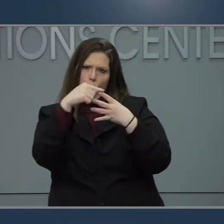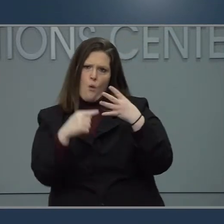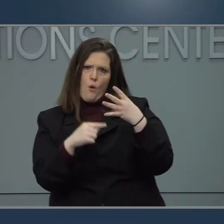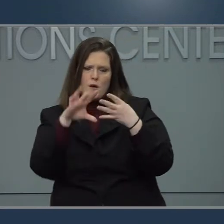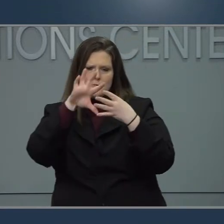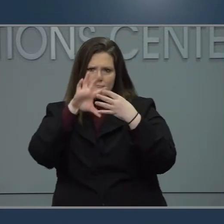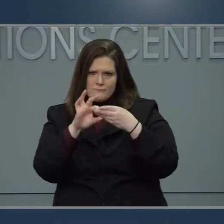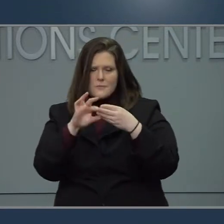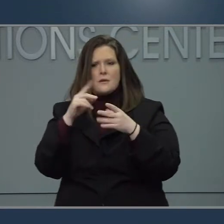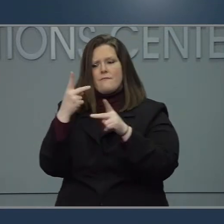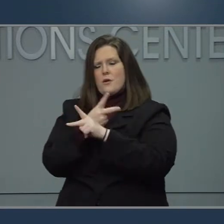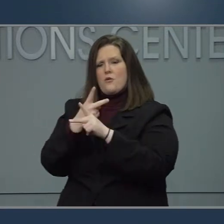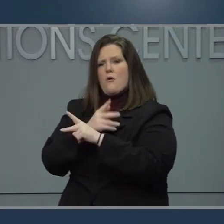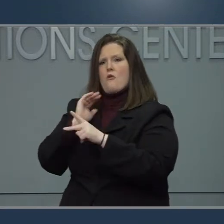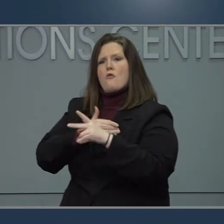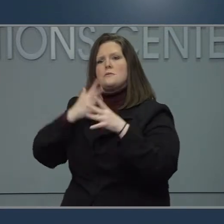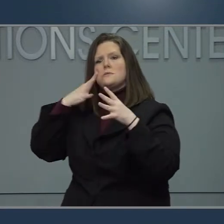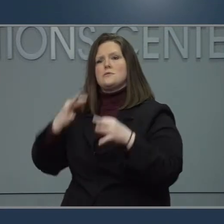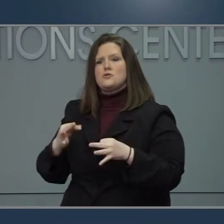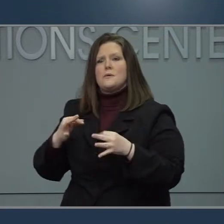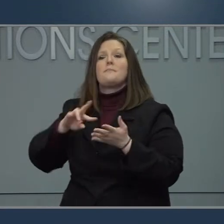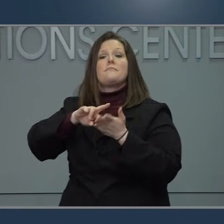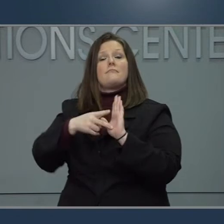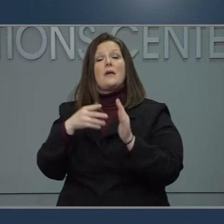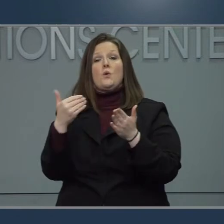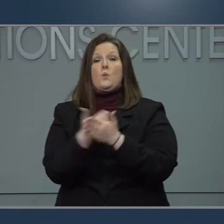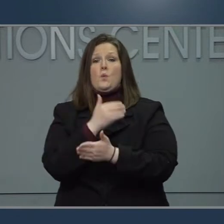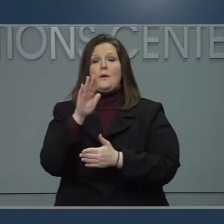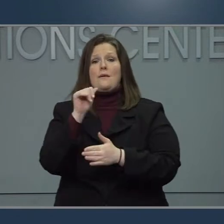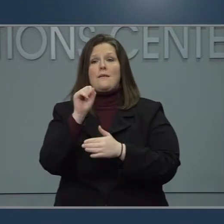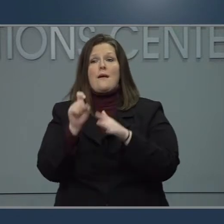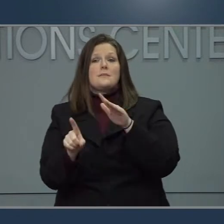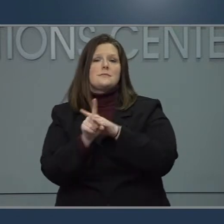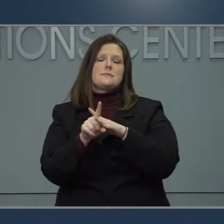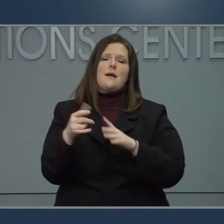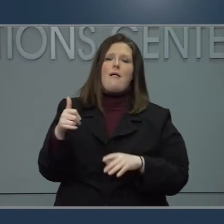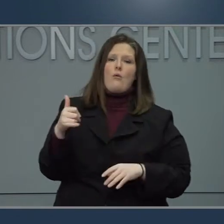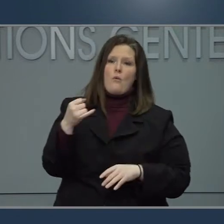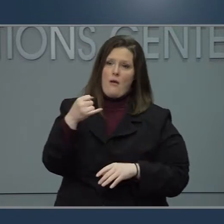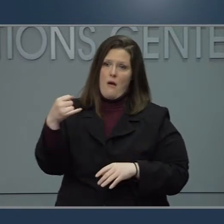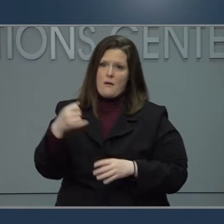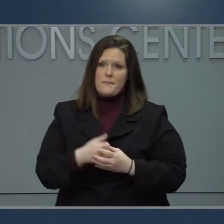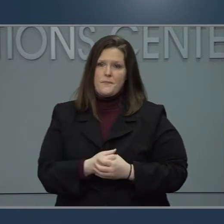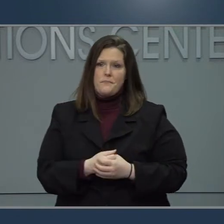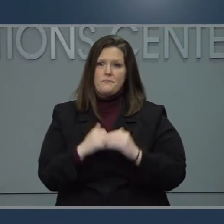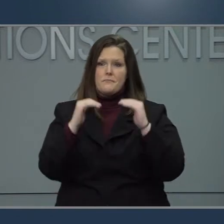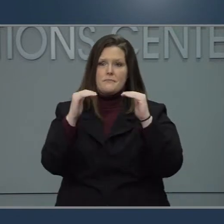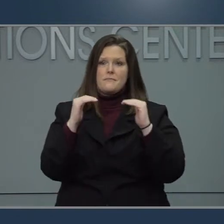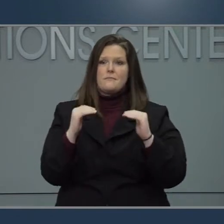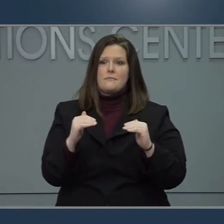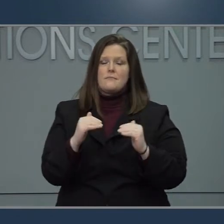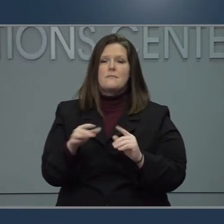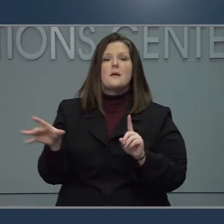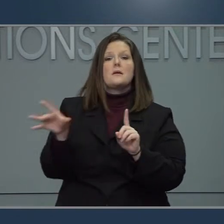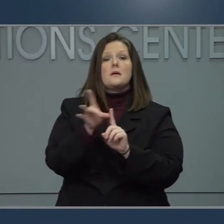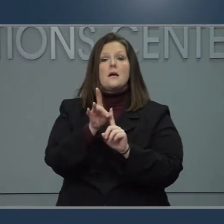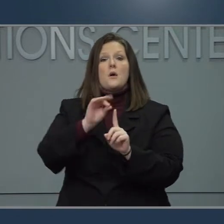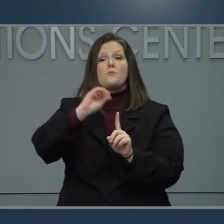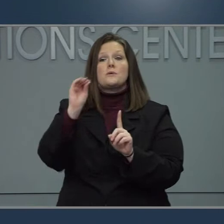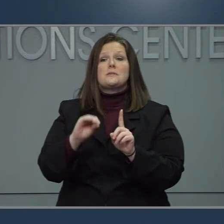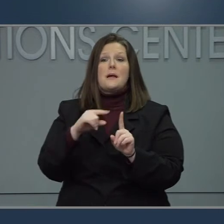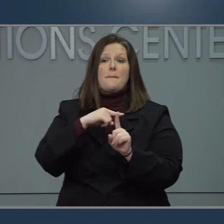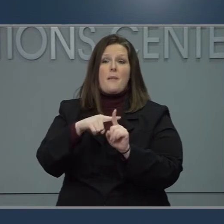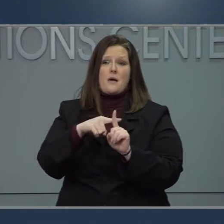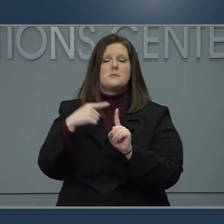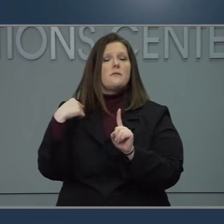a yellow line. North Carolina's trajectory in percent of tests returning positive is decreasing and has been under 5% for